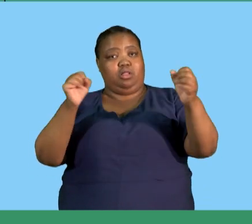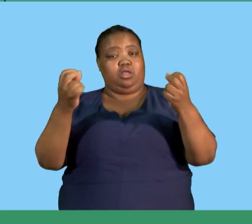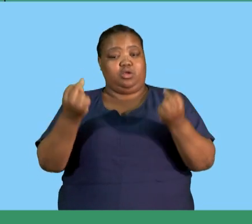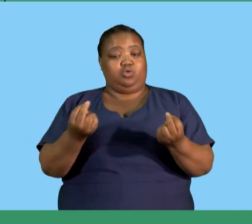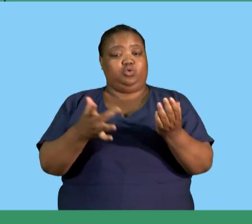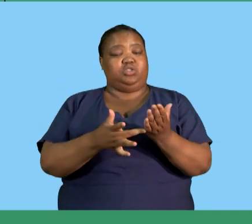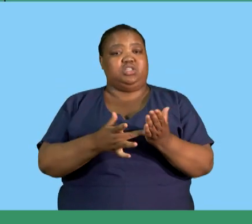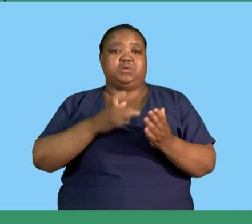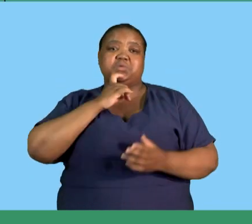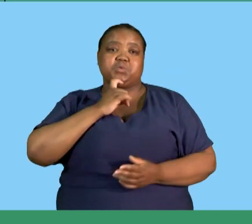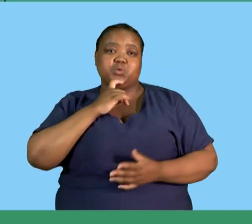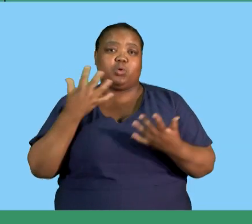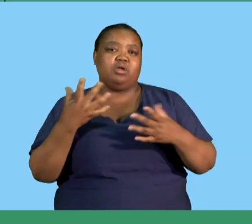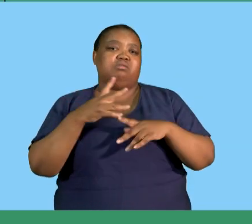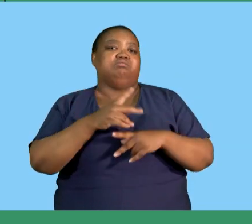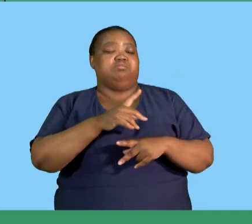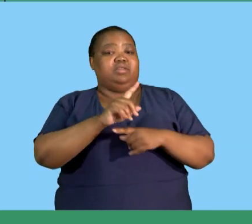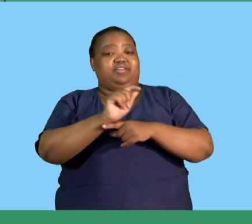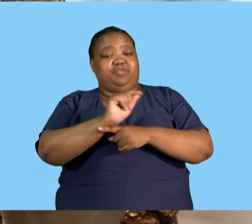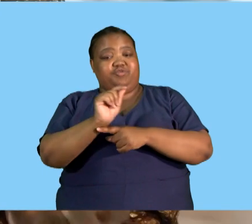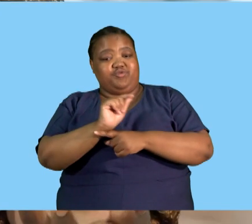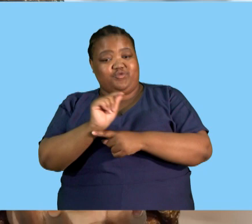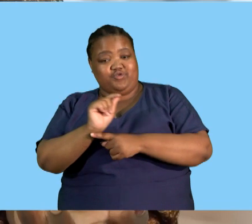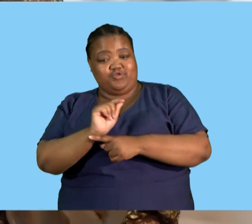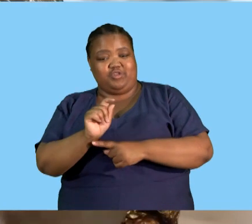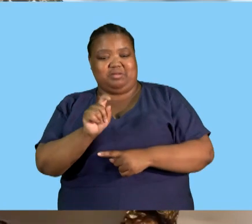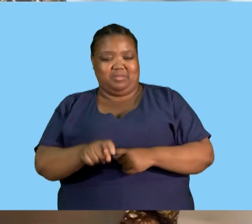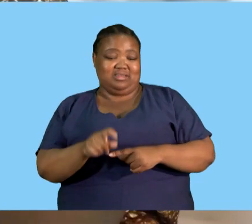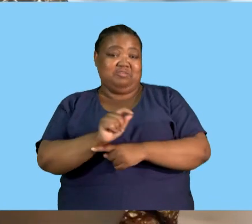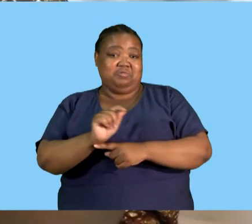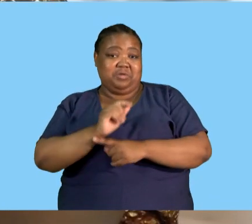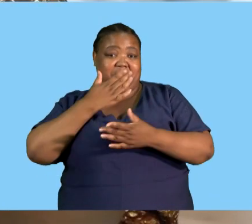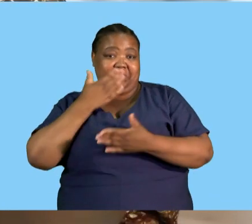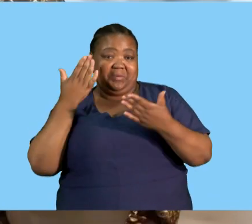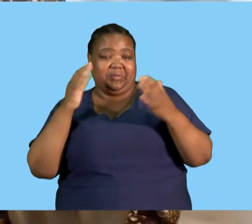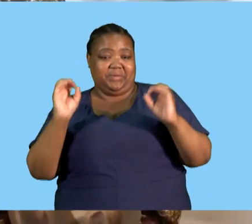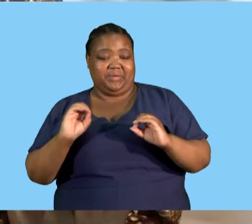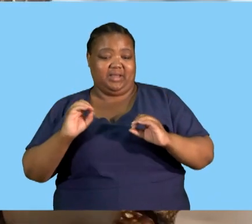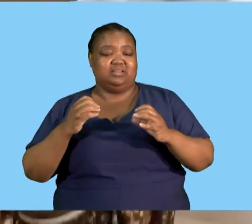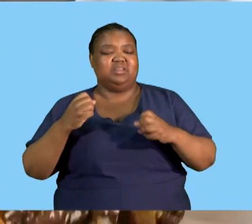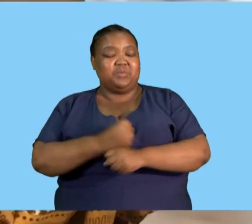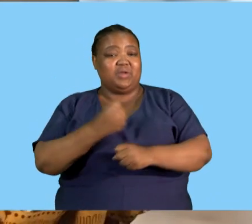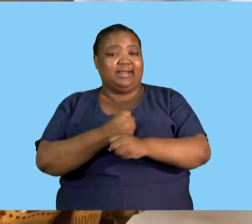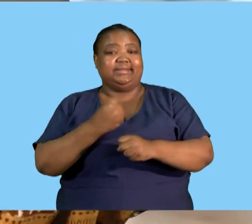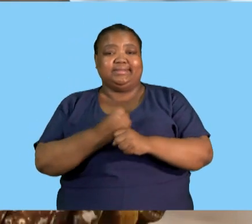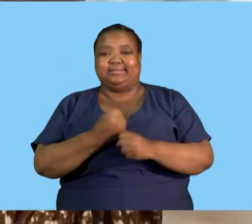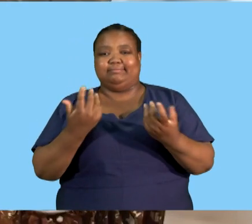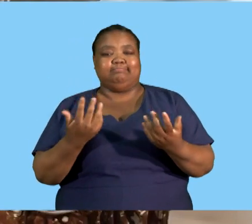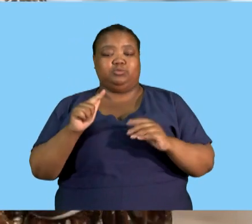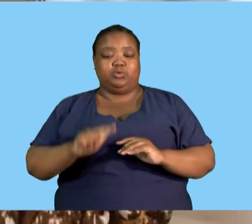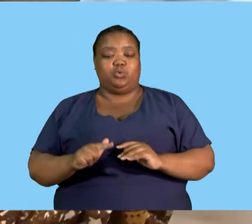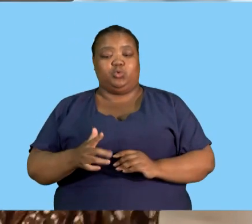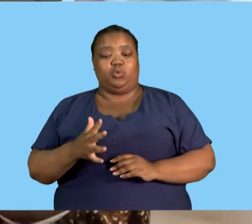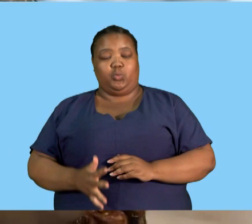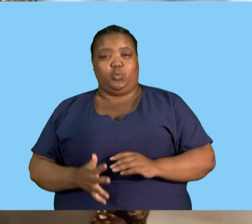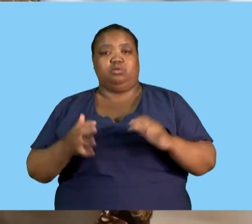maintain or use new equipment. What happens if you don't train them? There's going to be mistakes, maybe lack of productivity, and if that's the